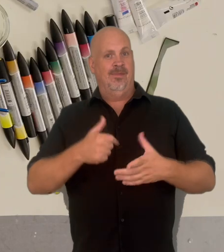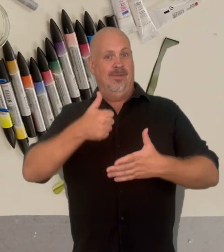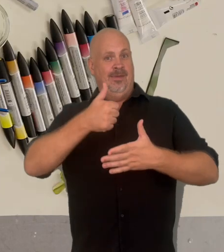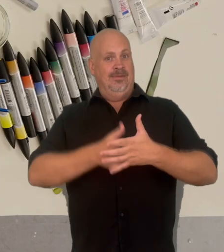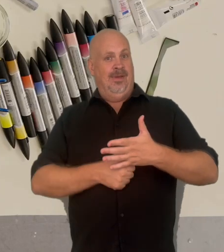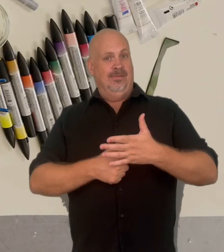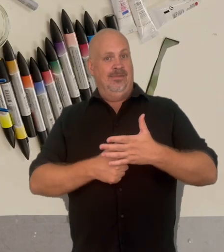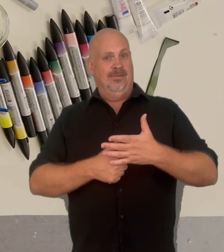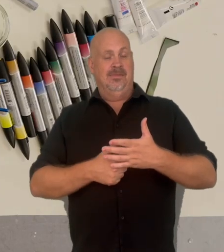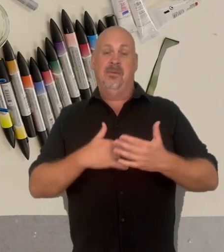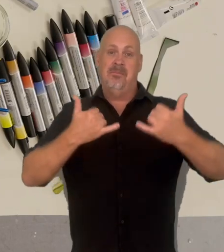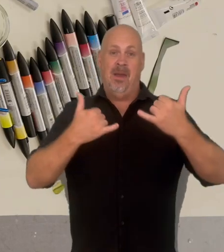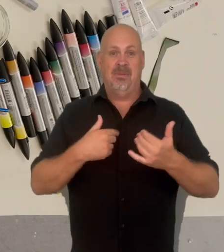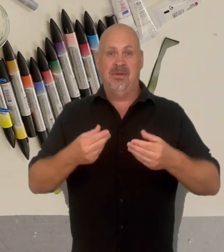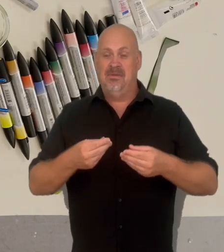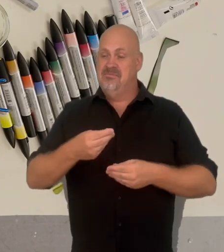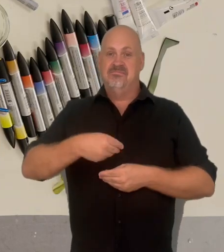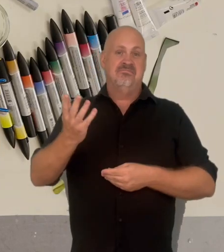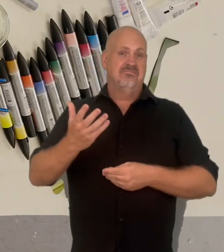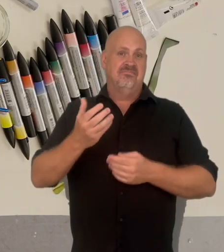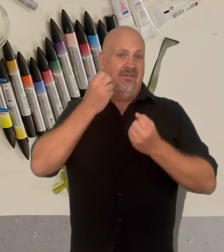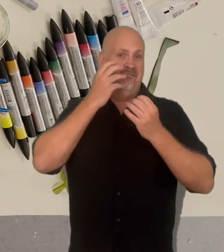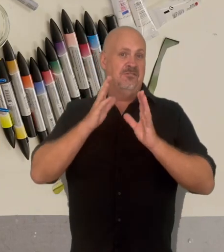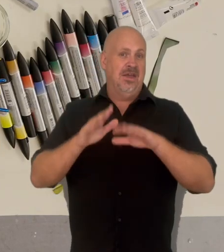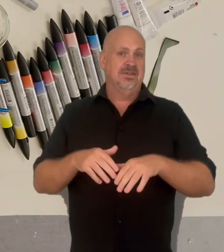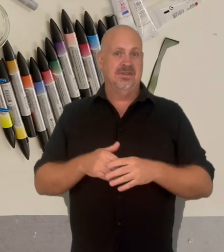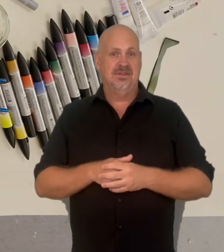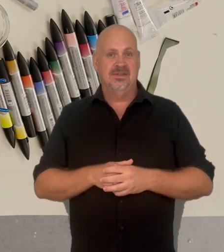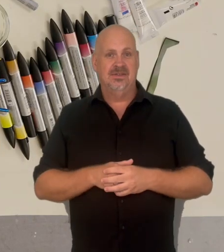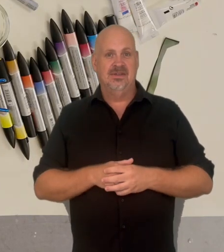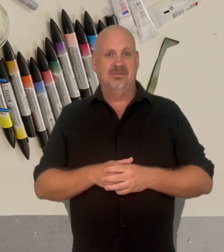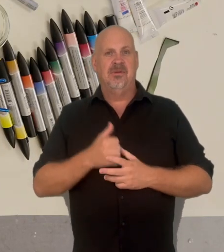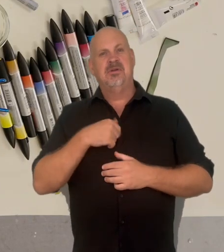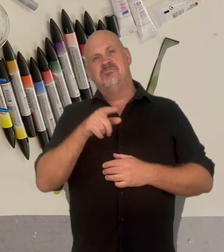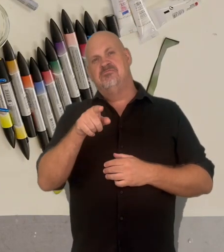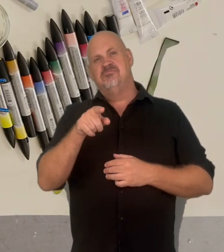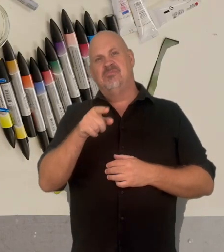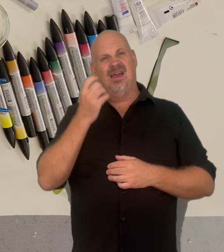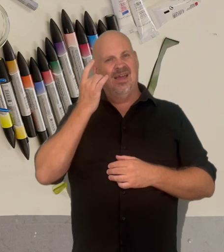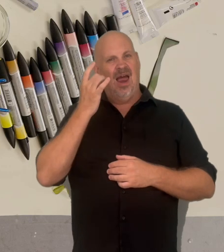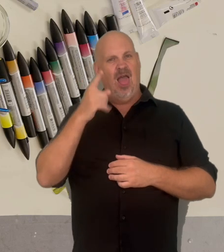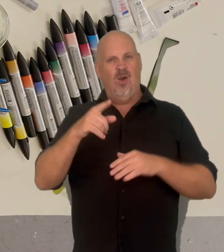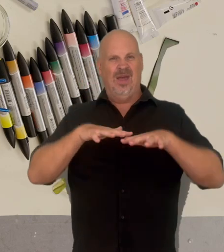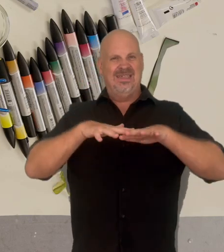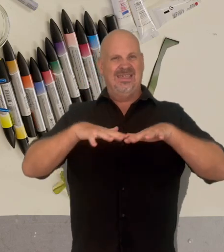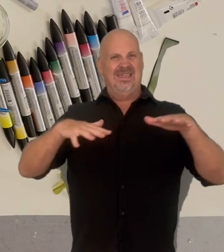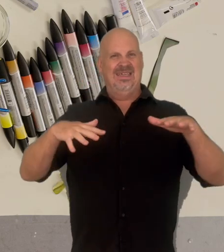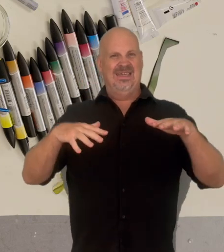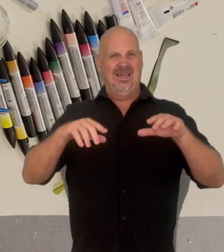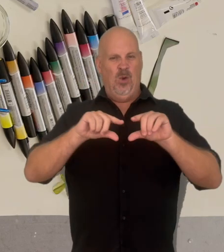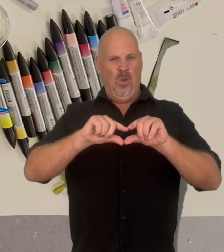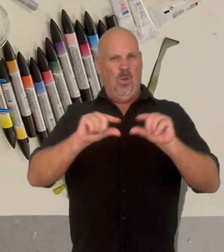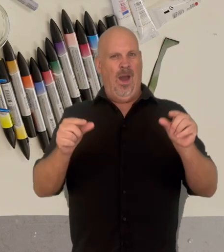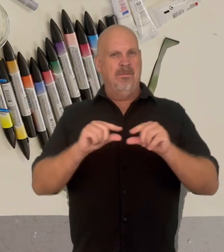about it. And I might take maybe these yellow sea cucumbers.